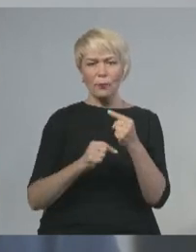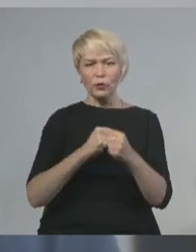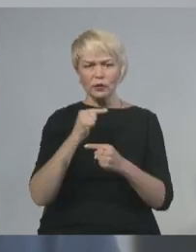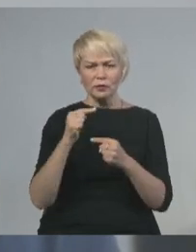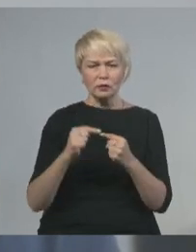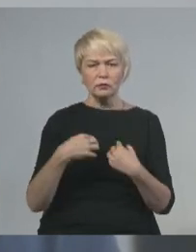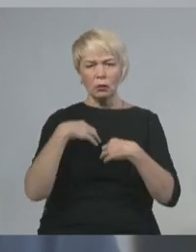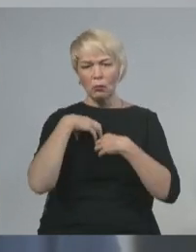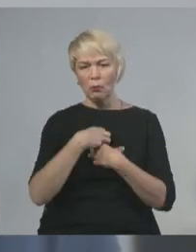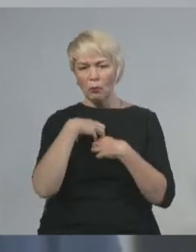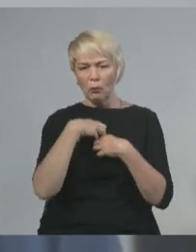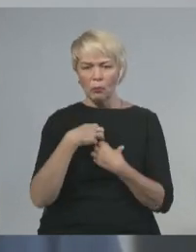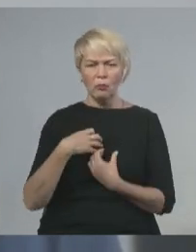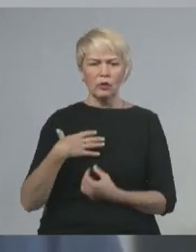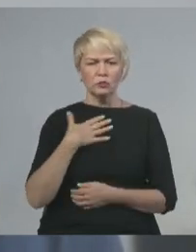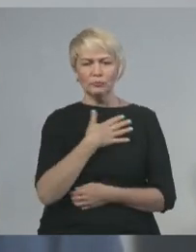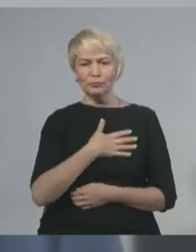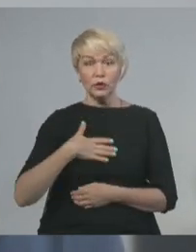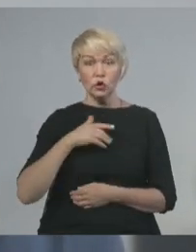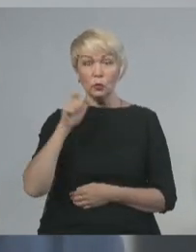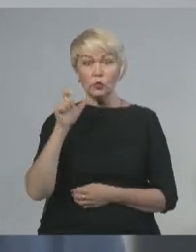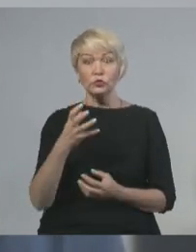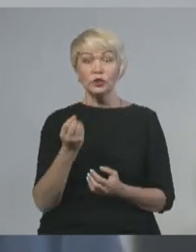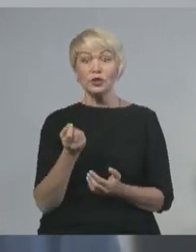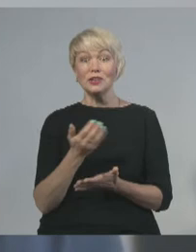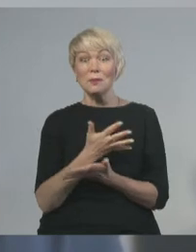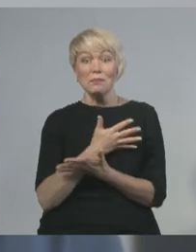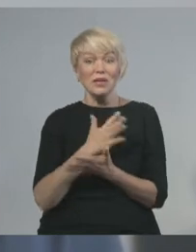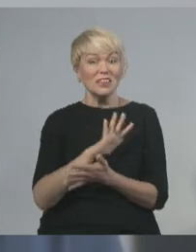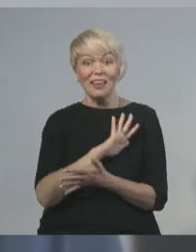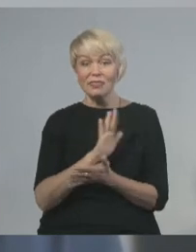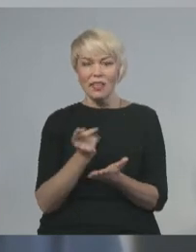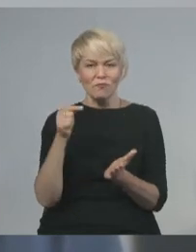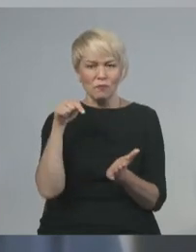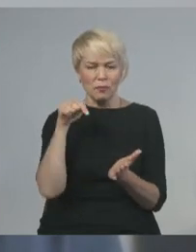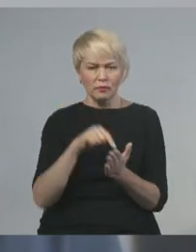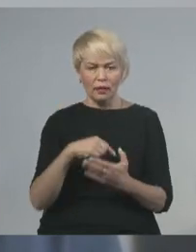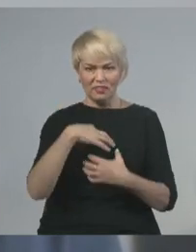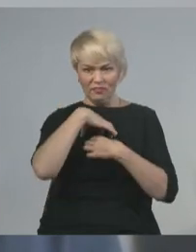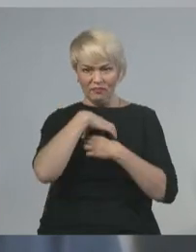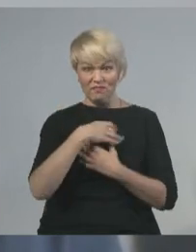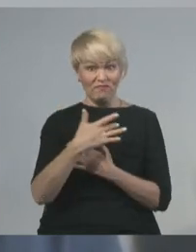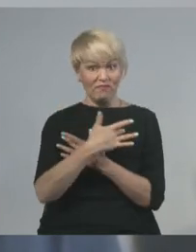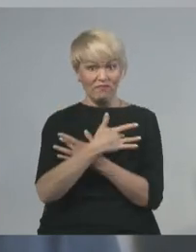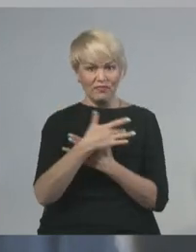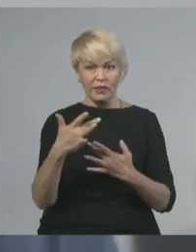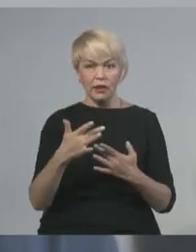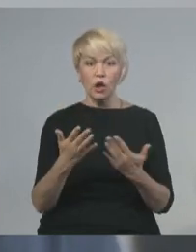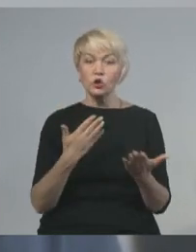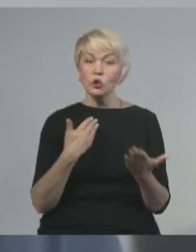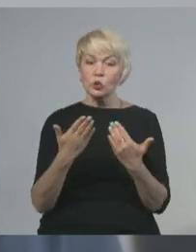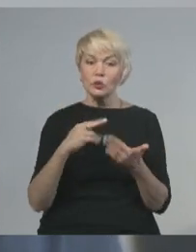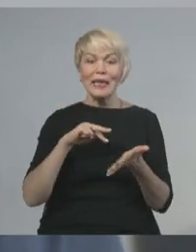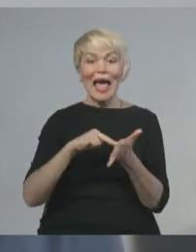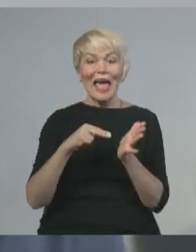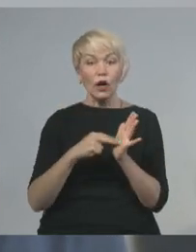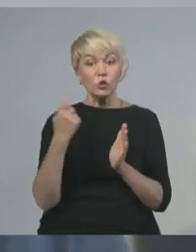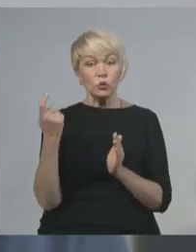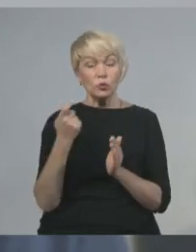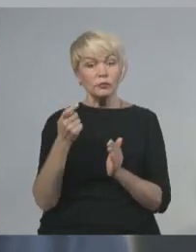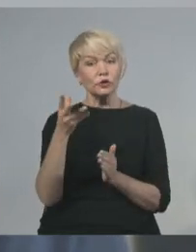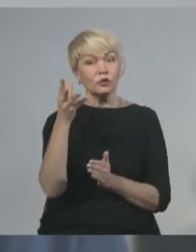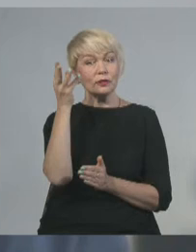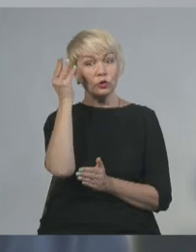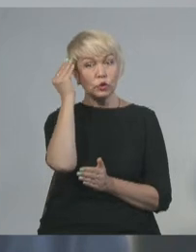obviously um economically uh we also um made some steps i don't know if if it's the right